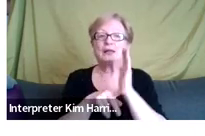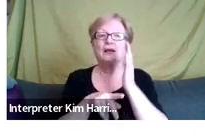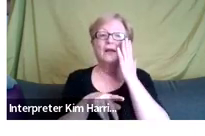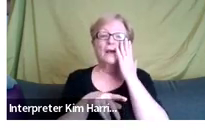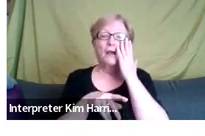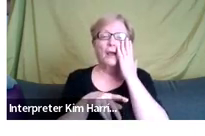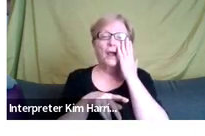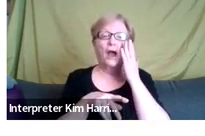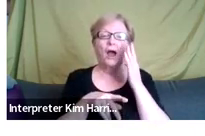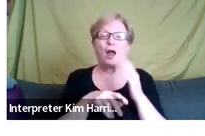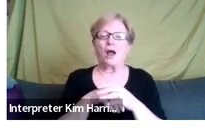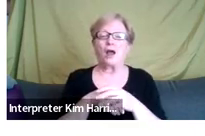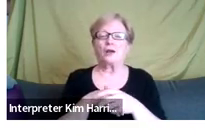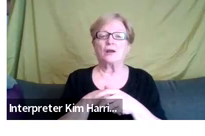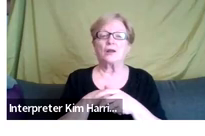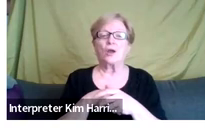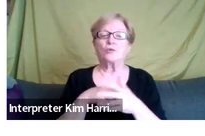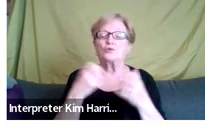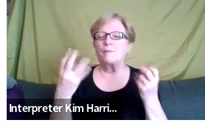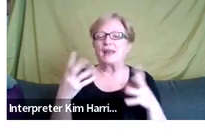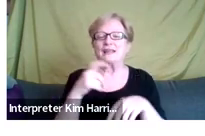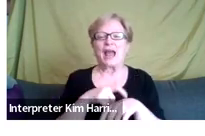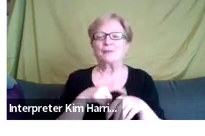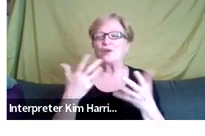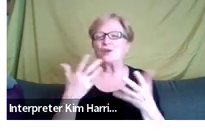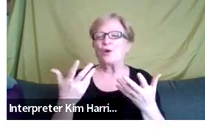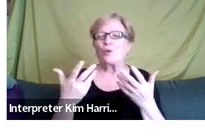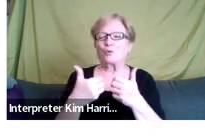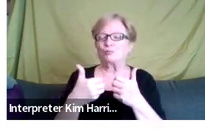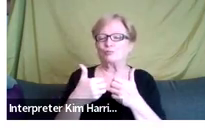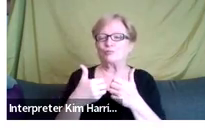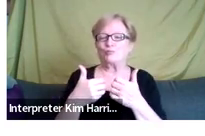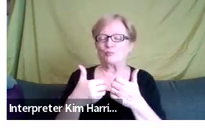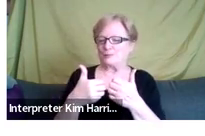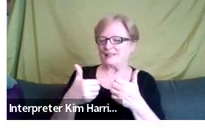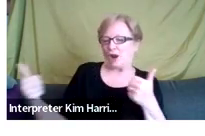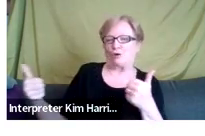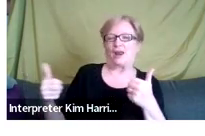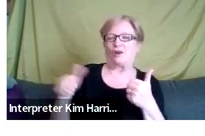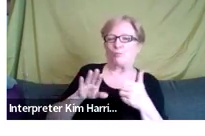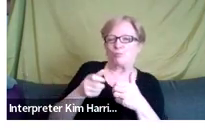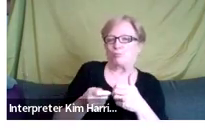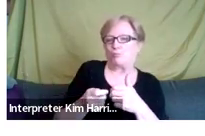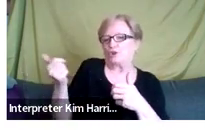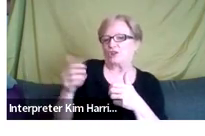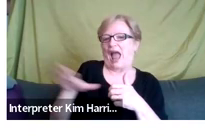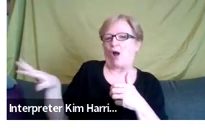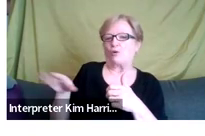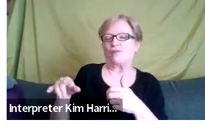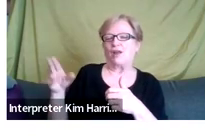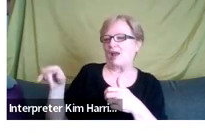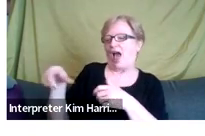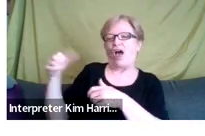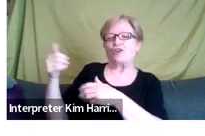said before, we are too many times pushed into, you know, pushed out of higher paid jobs and discouraged